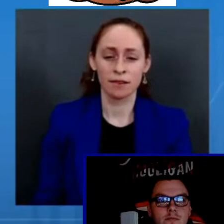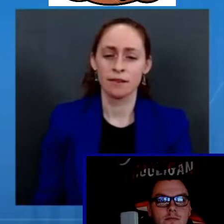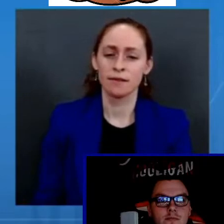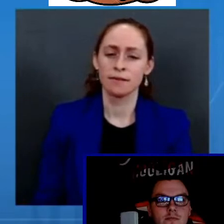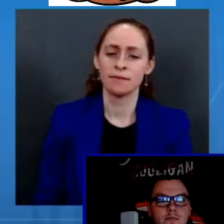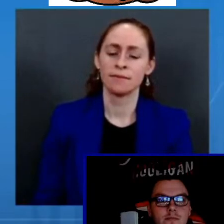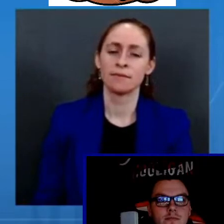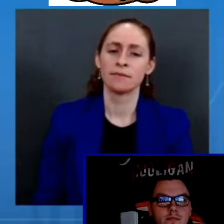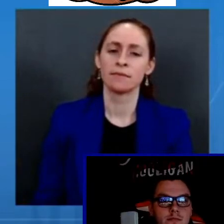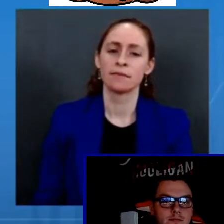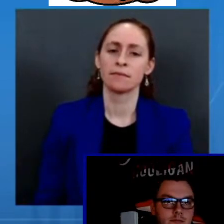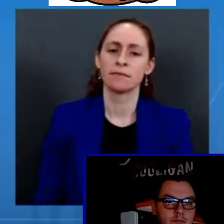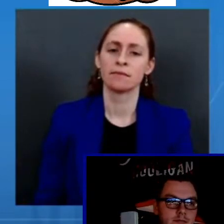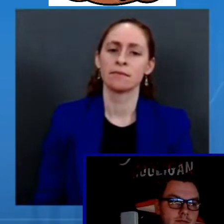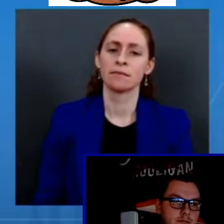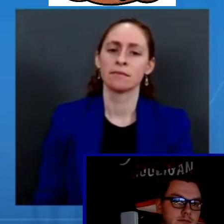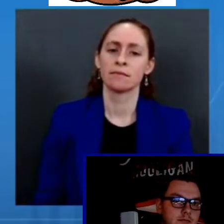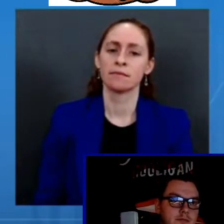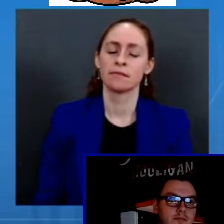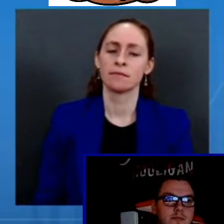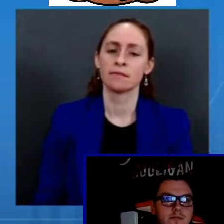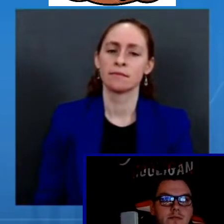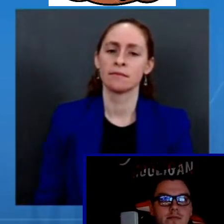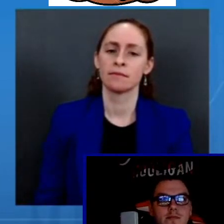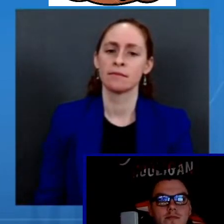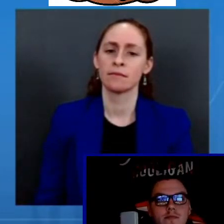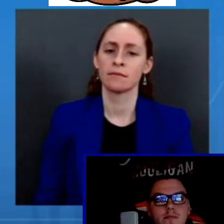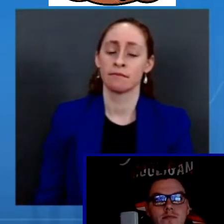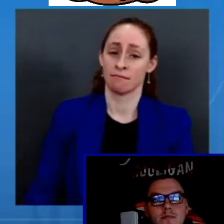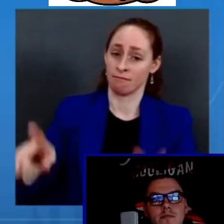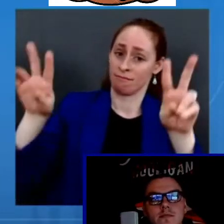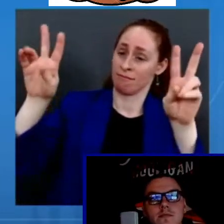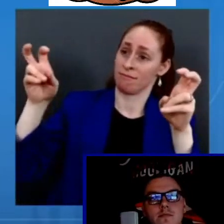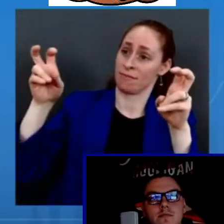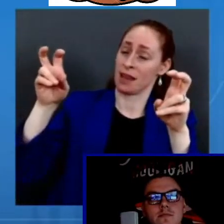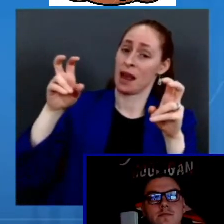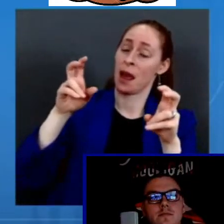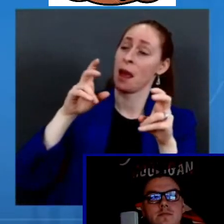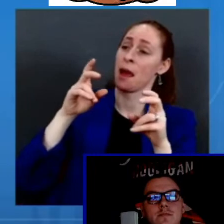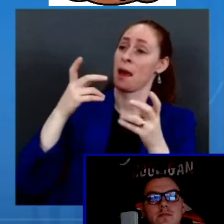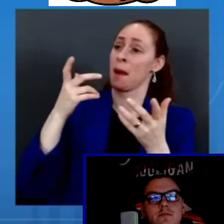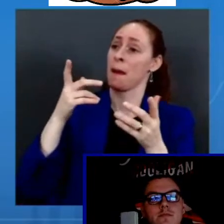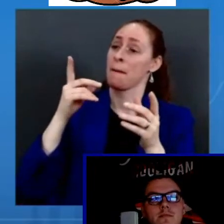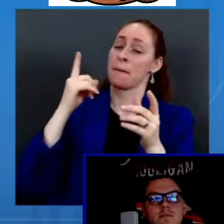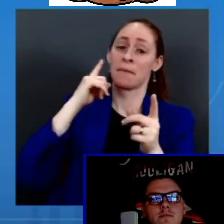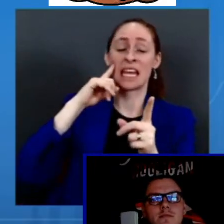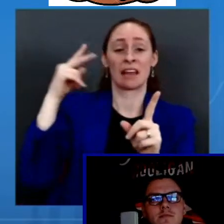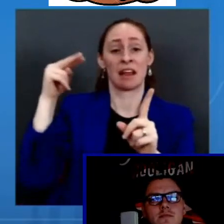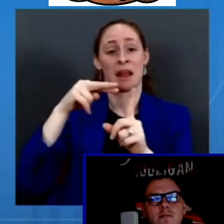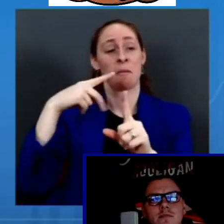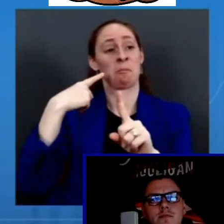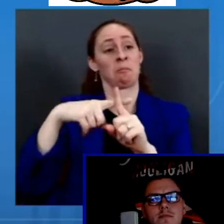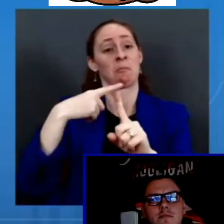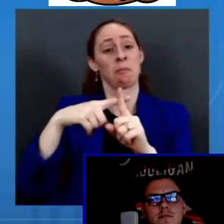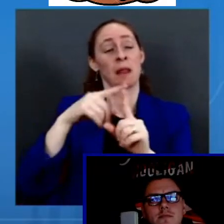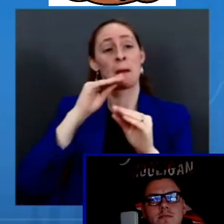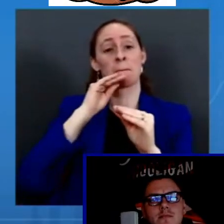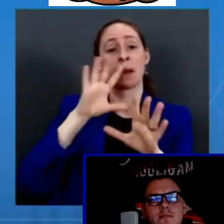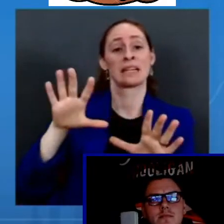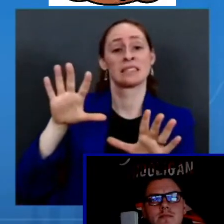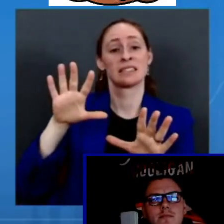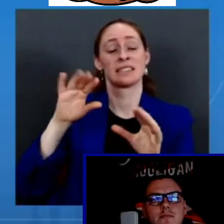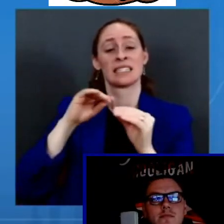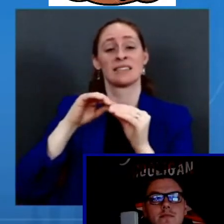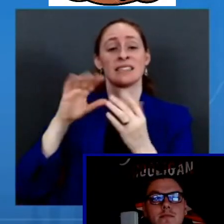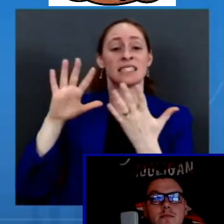disguise. I never thought of a virus ever that can infect and kill people to be a blessing in any way. But if you're talking about,